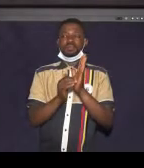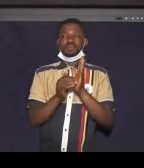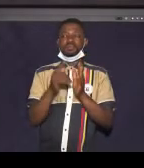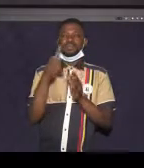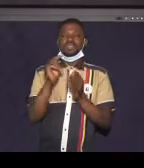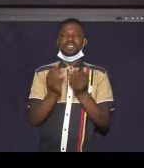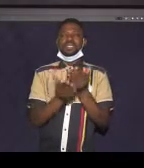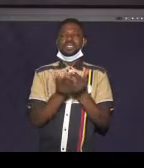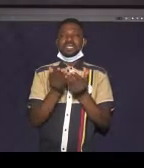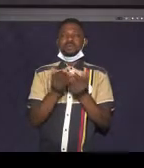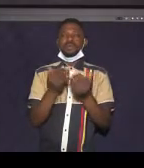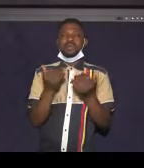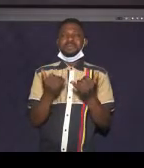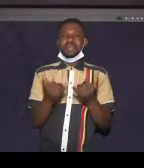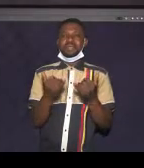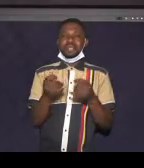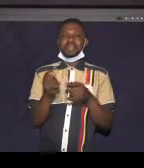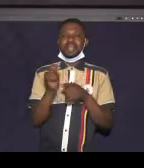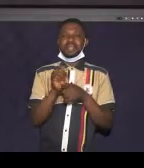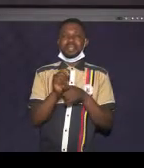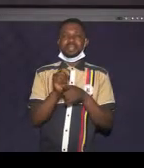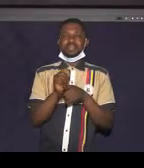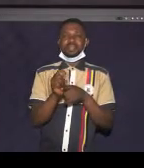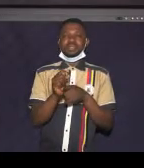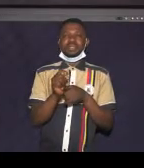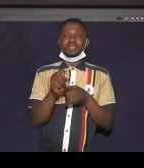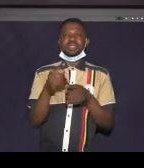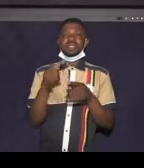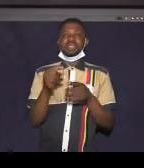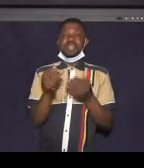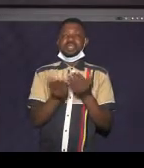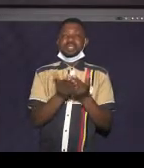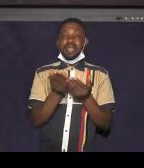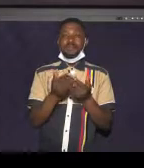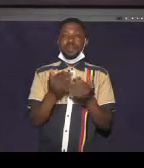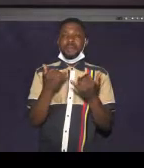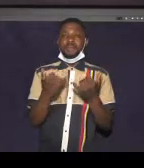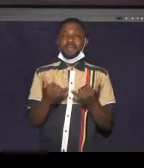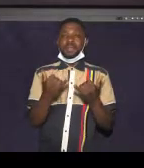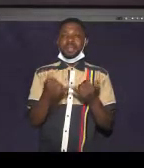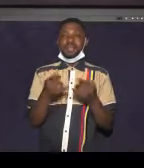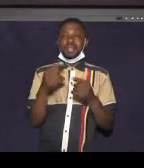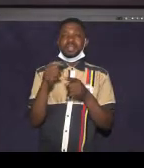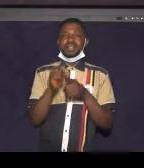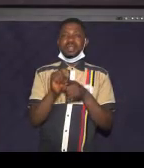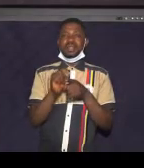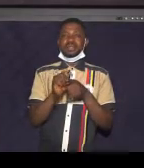The simple present tense. The simple present tense.